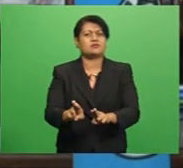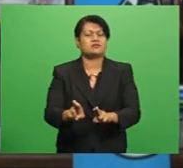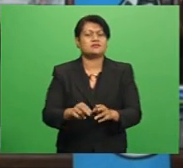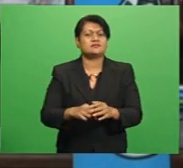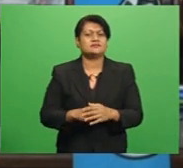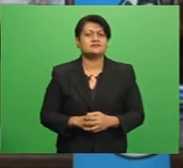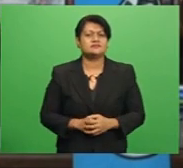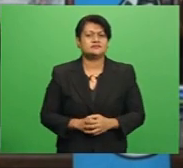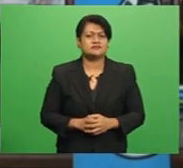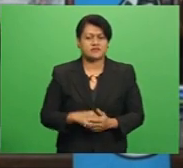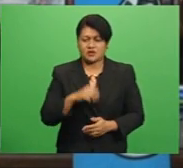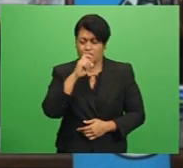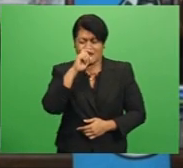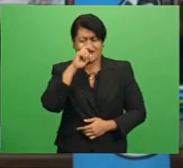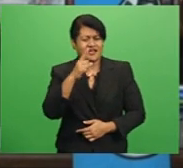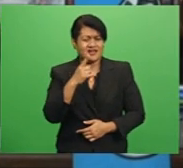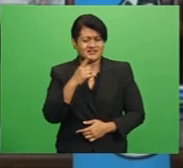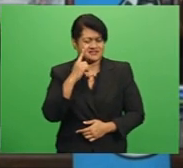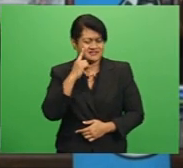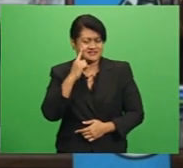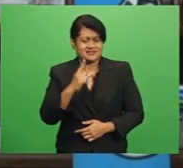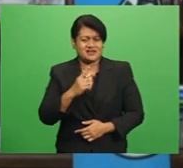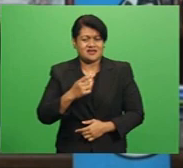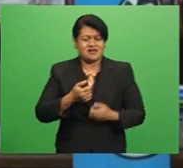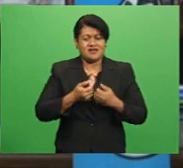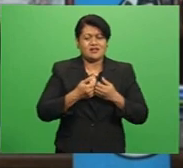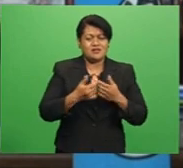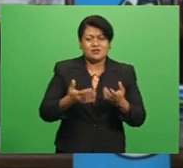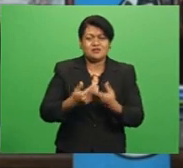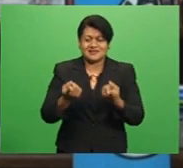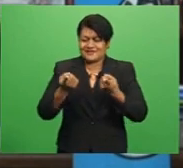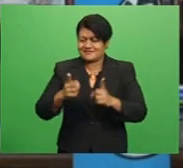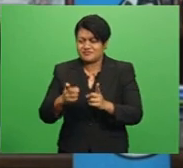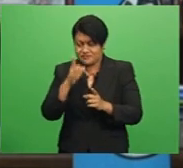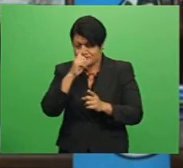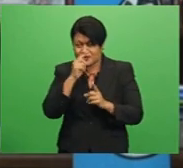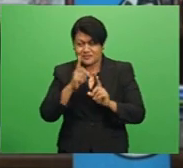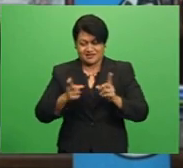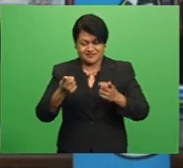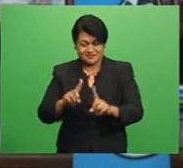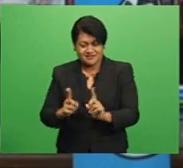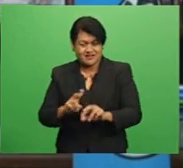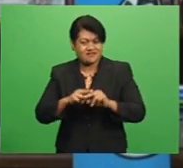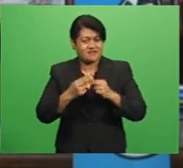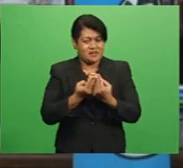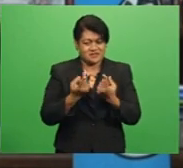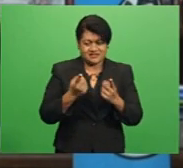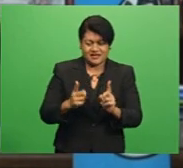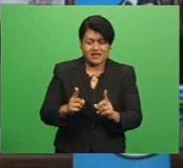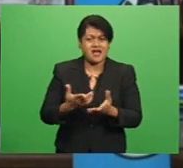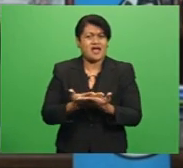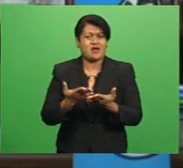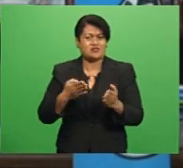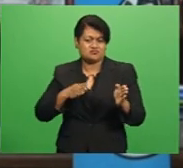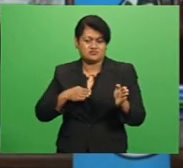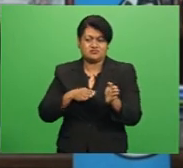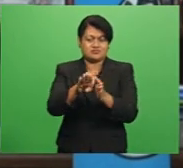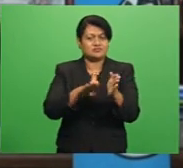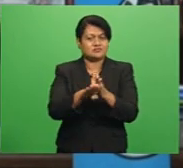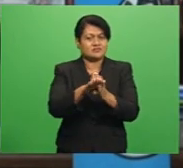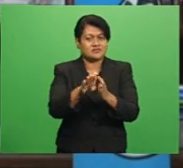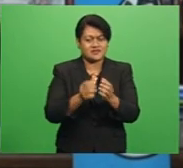We simply cannot stand the heartbreak of losing more family members to reckless driving. It doesn't matter where you're